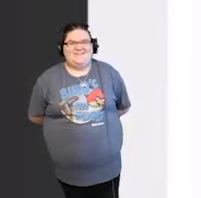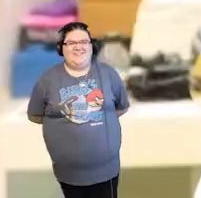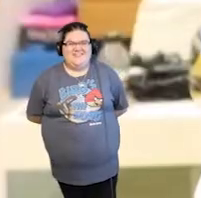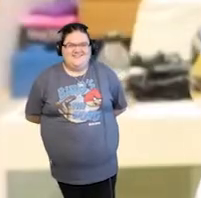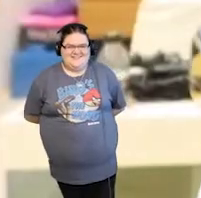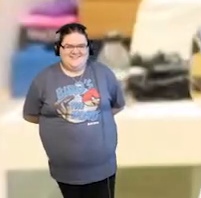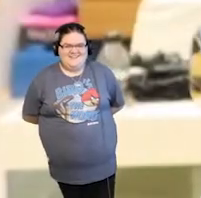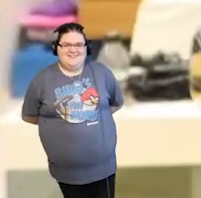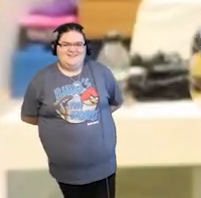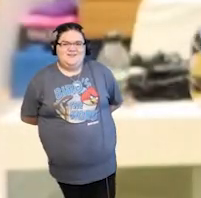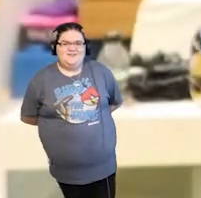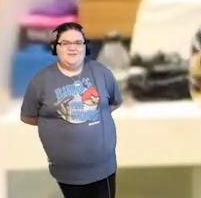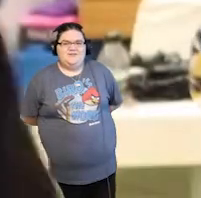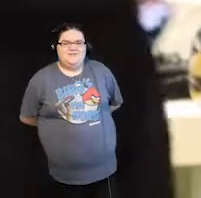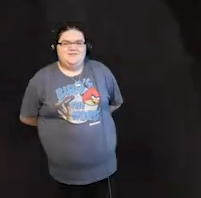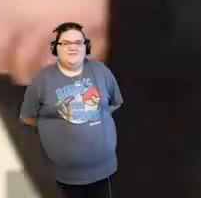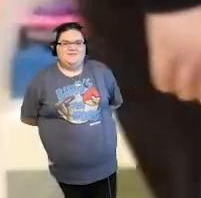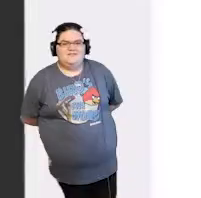Didn't ask, lol.